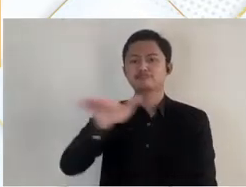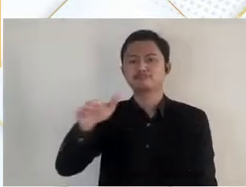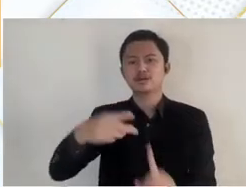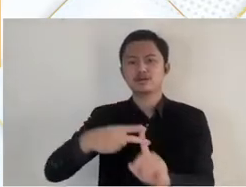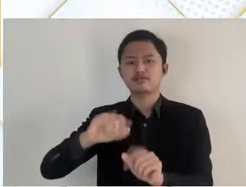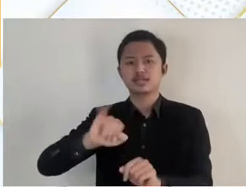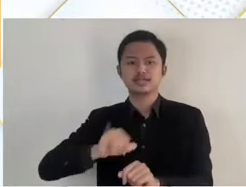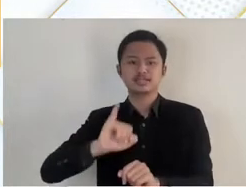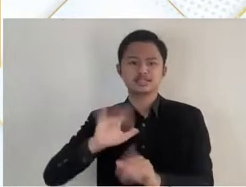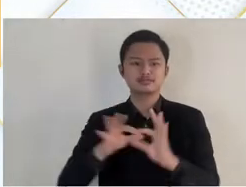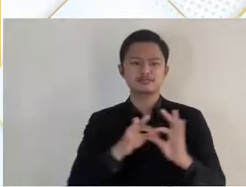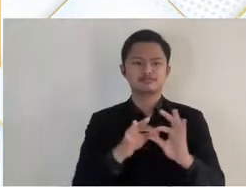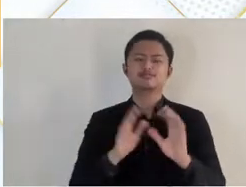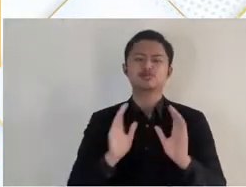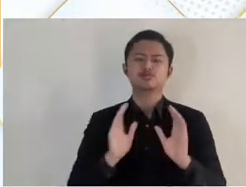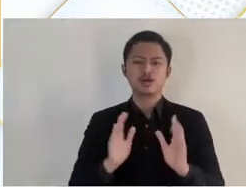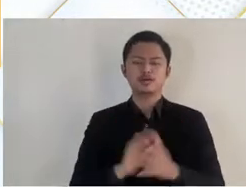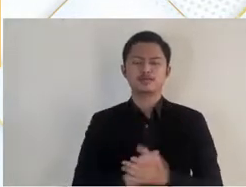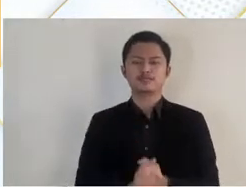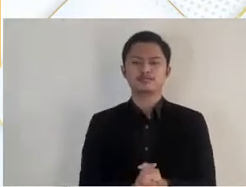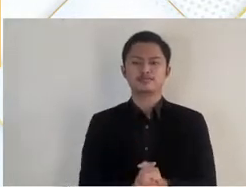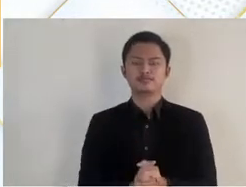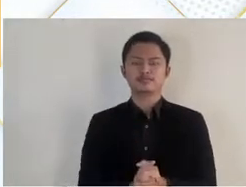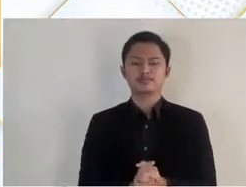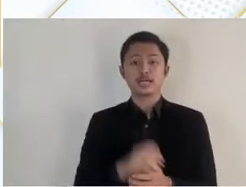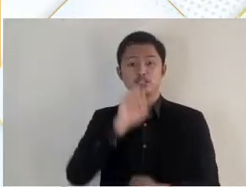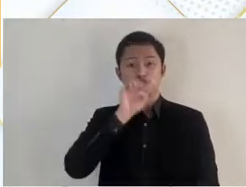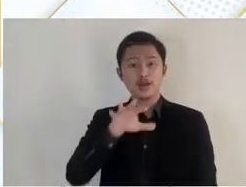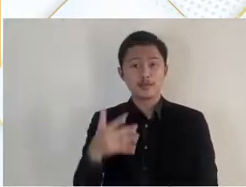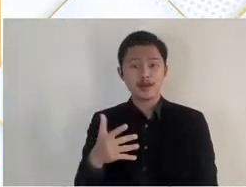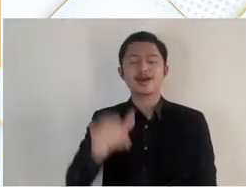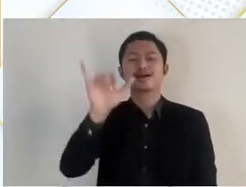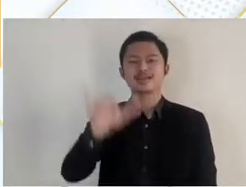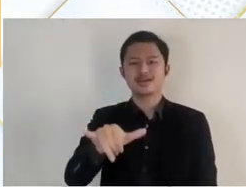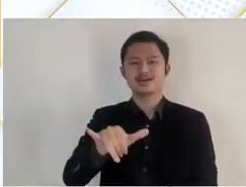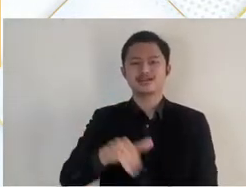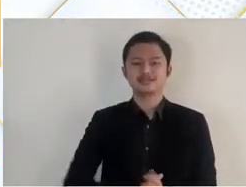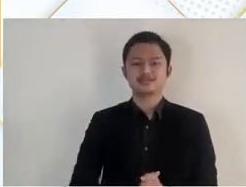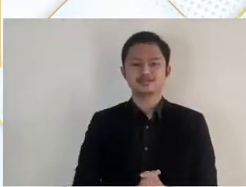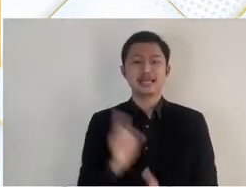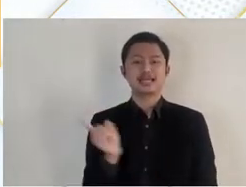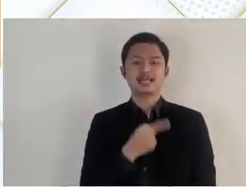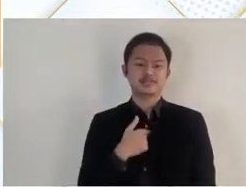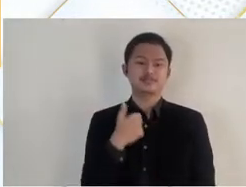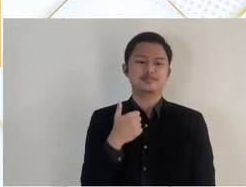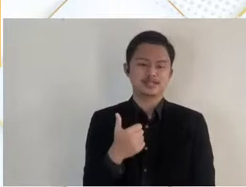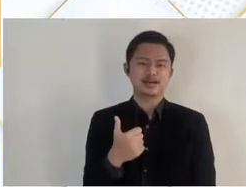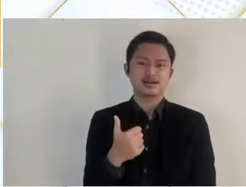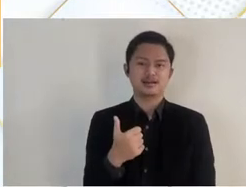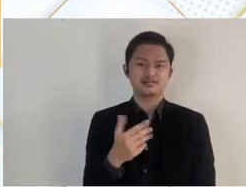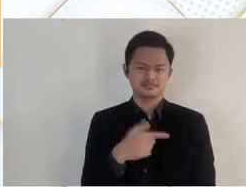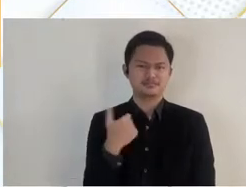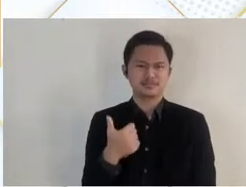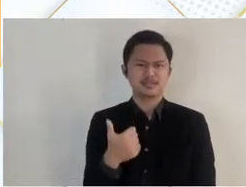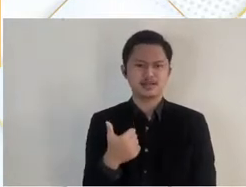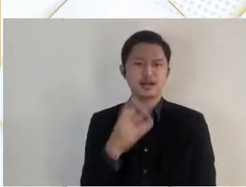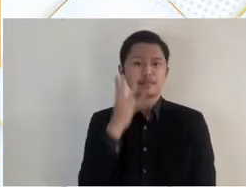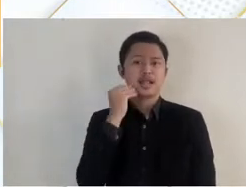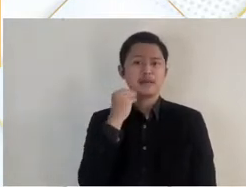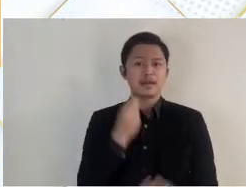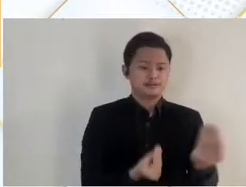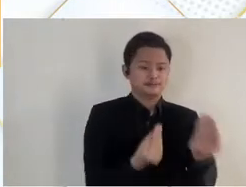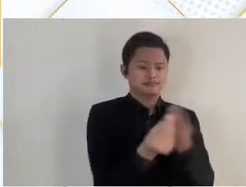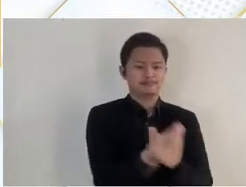way around also. So the answer is yes. So we can like we can share experience